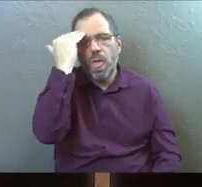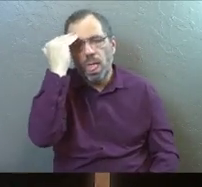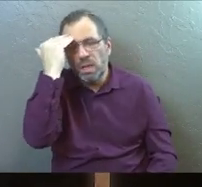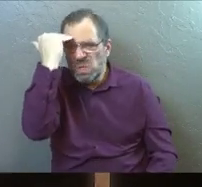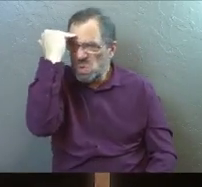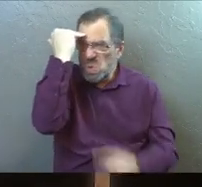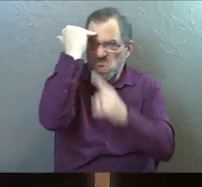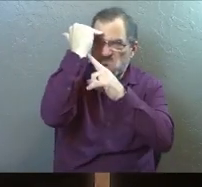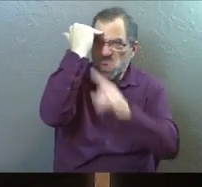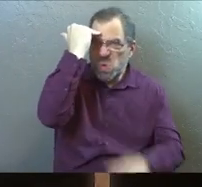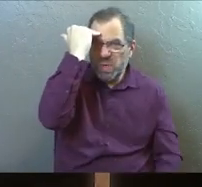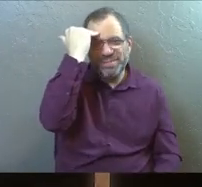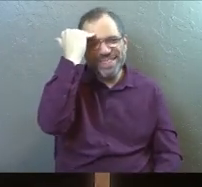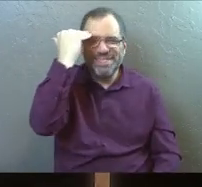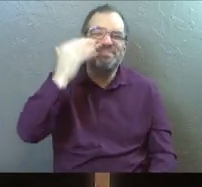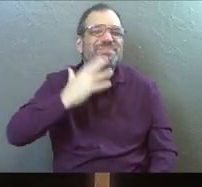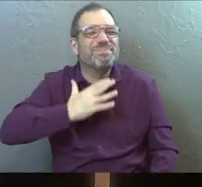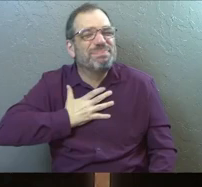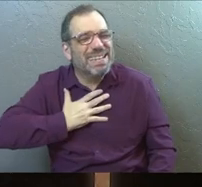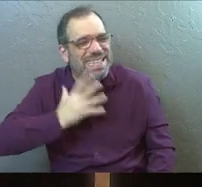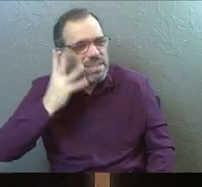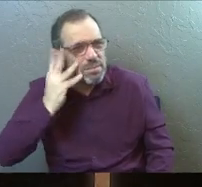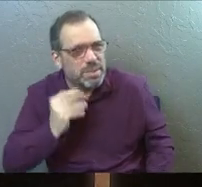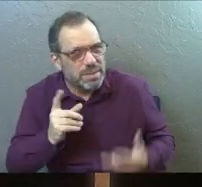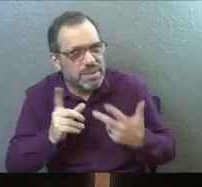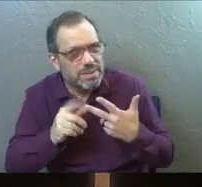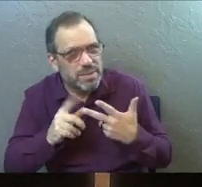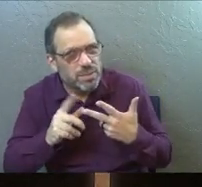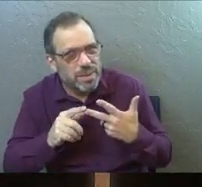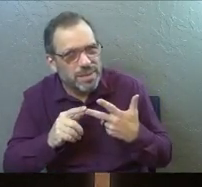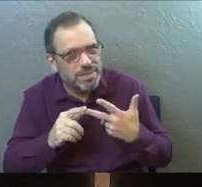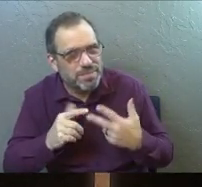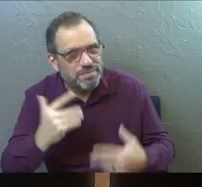This is one, again, I've just kind of experienced this in my own life.